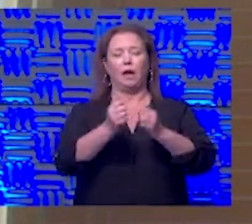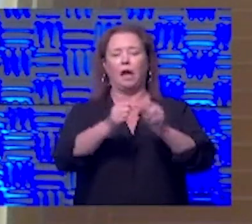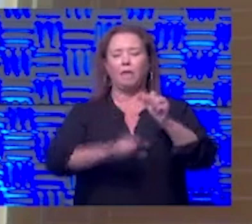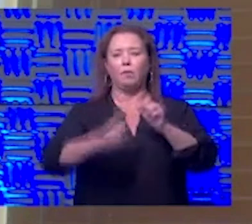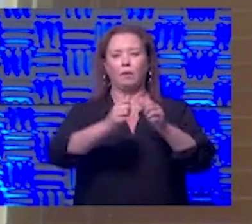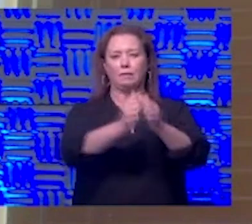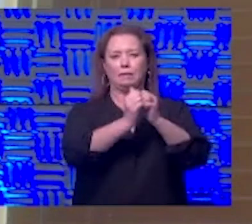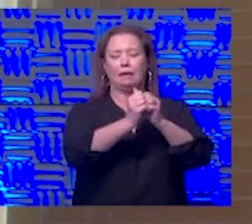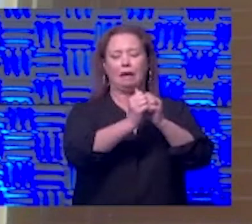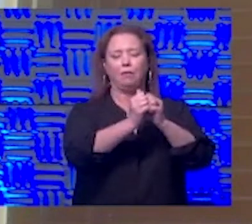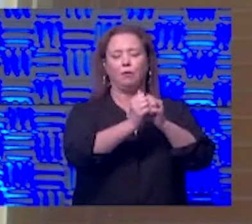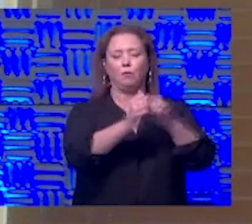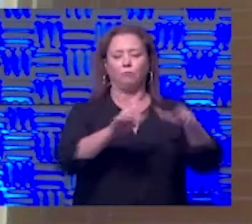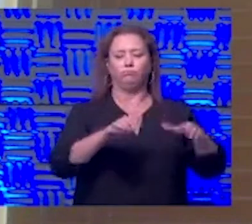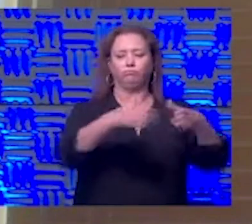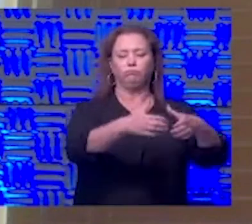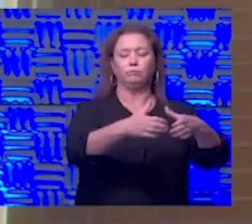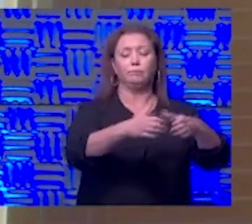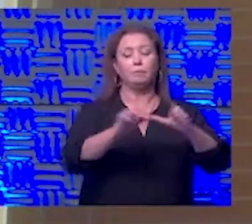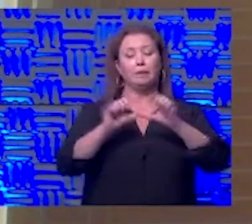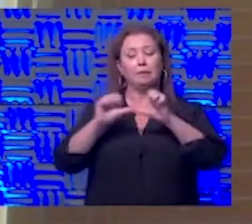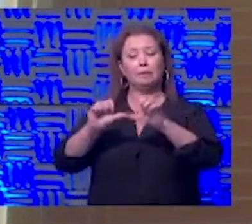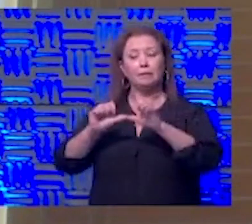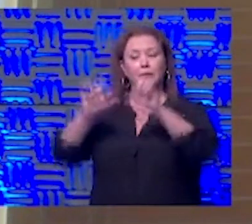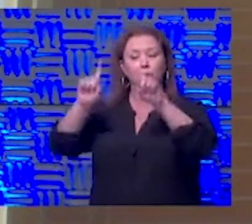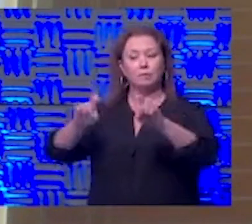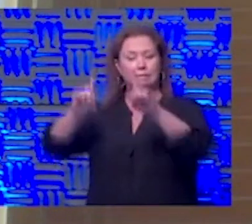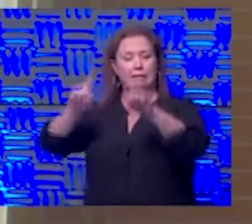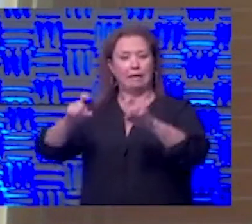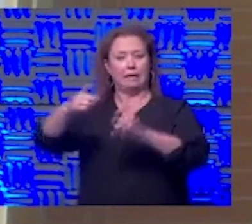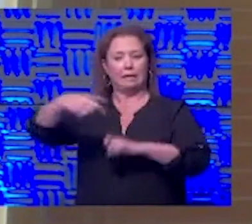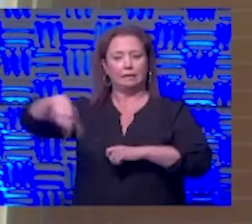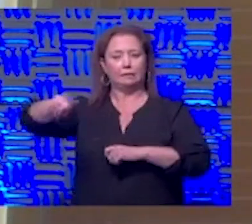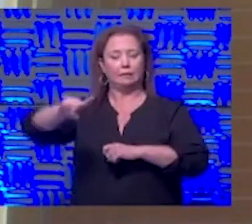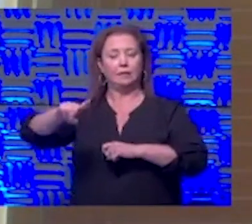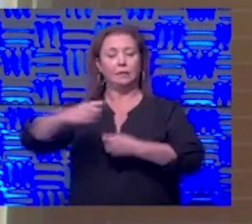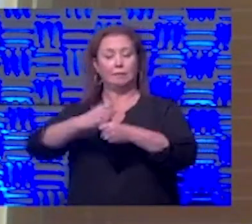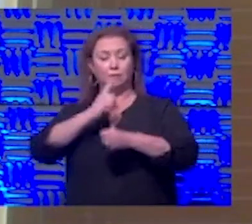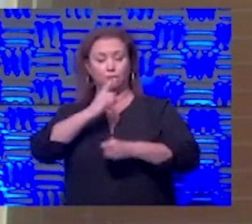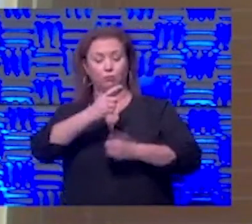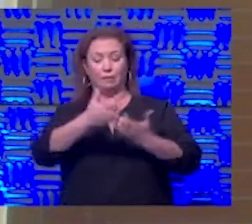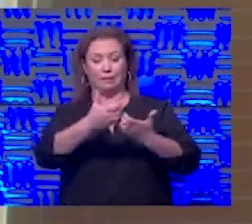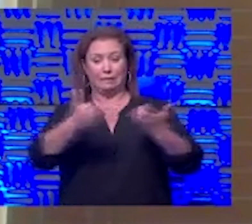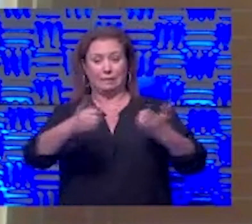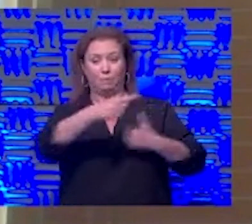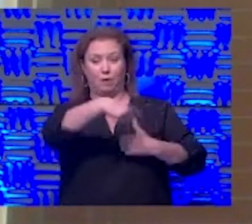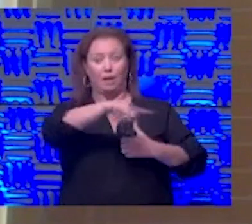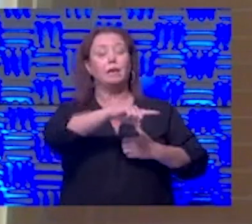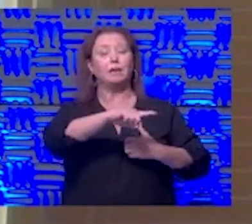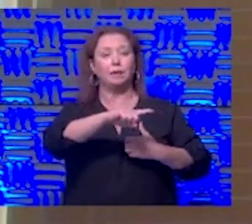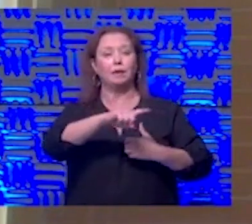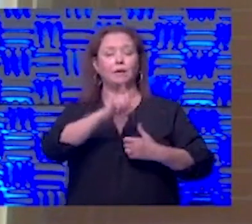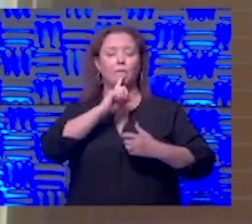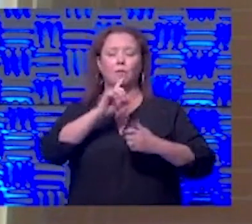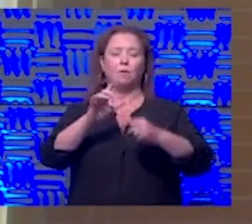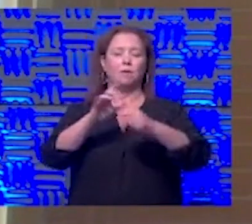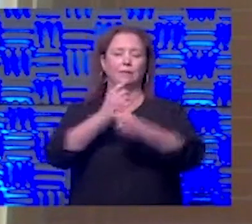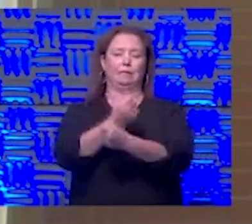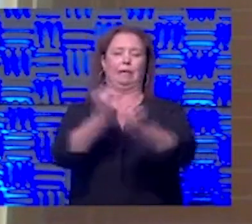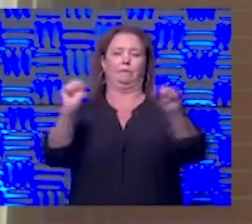then continuing to test in order to keep those folks separate and safer for the entire